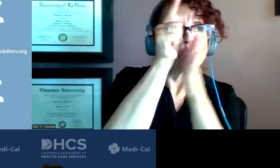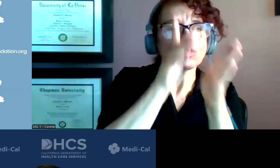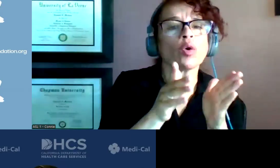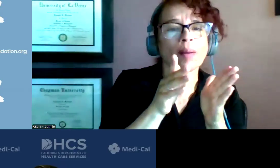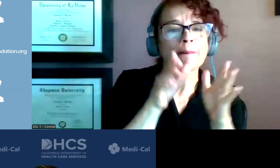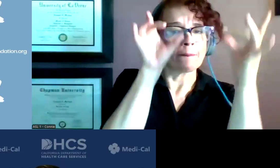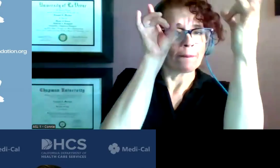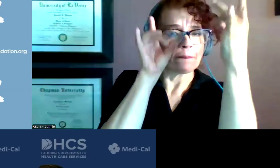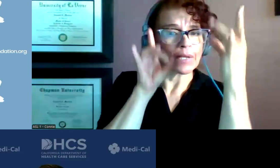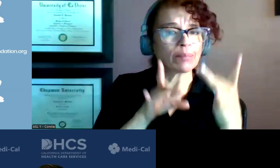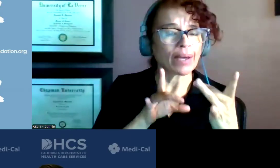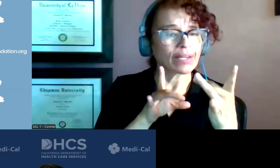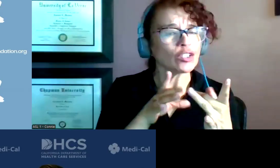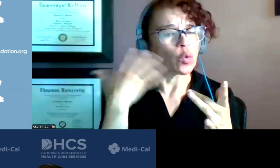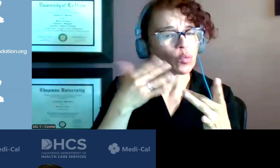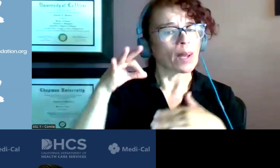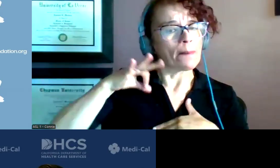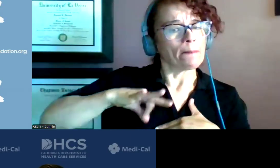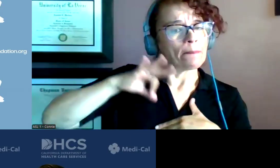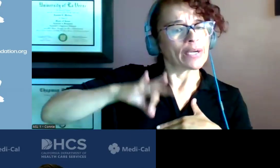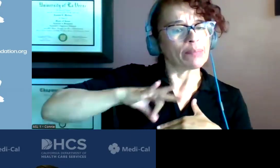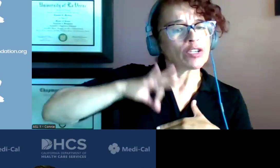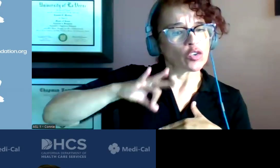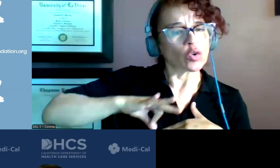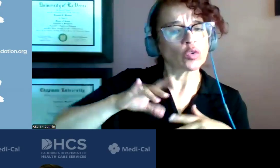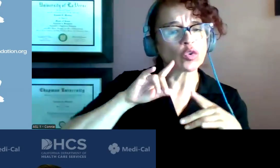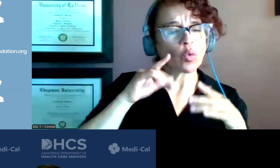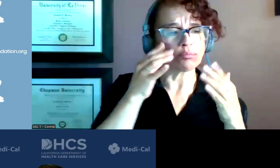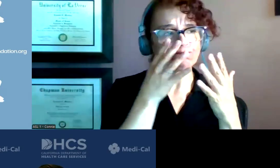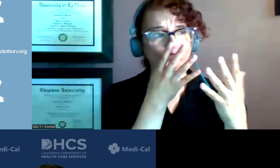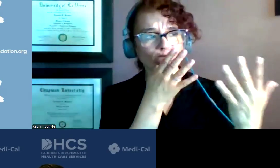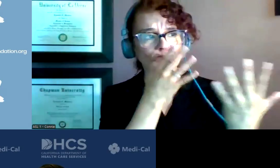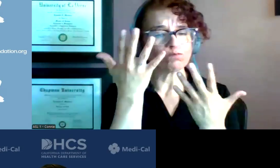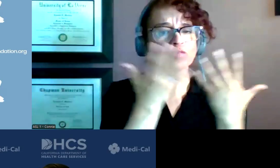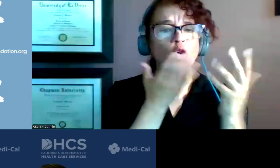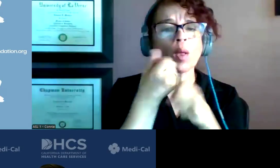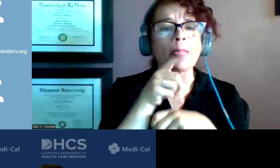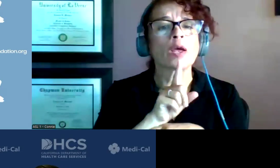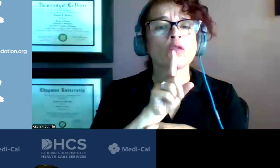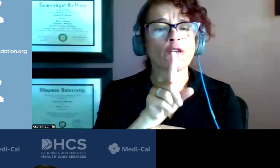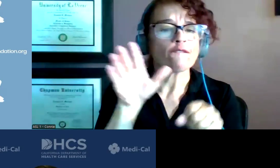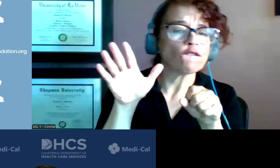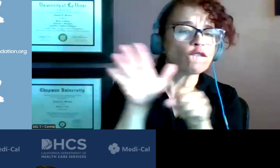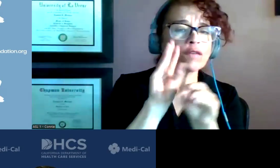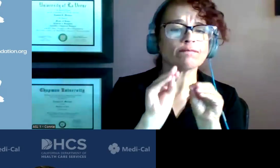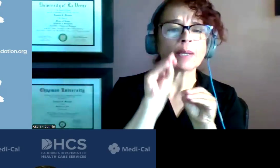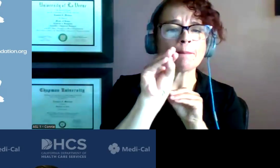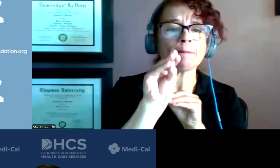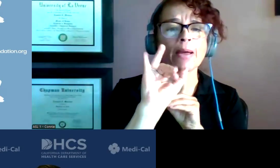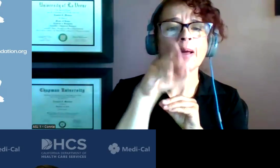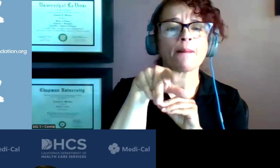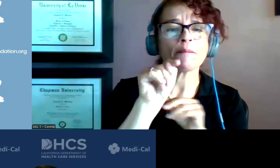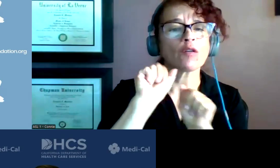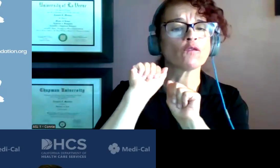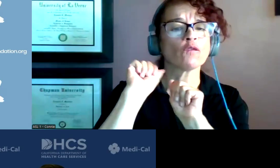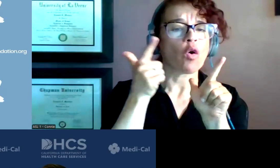be really beneficial to align, make sure we're fully getting input from